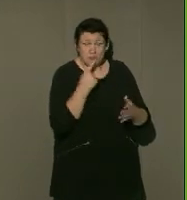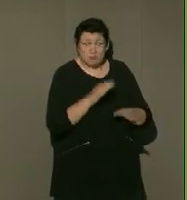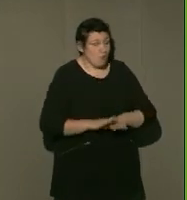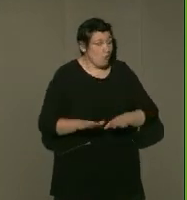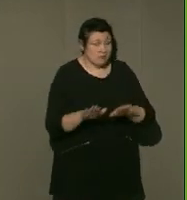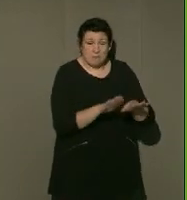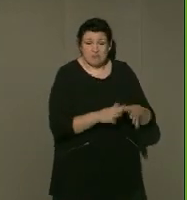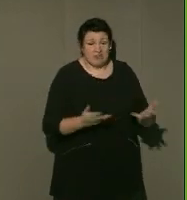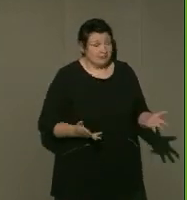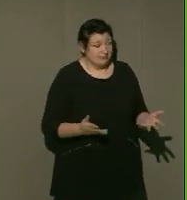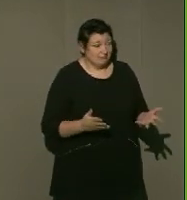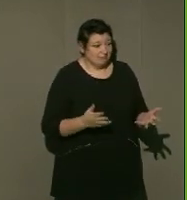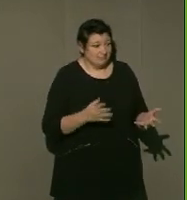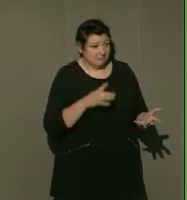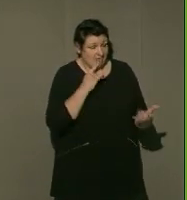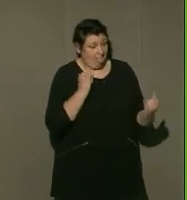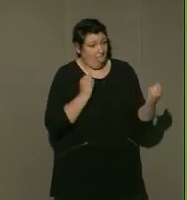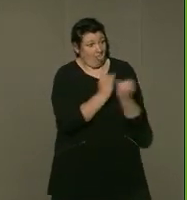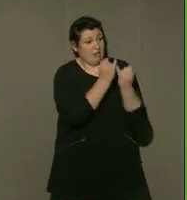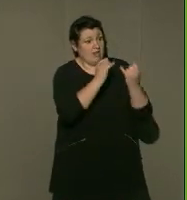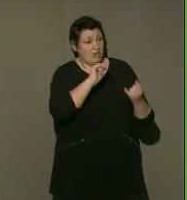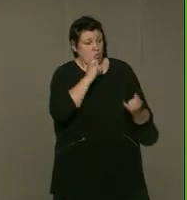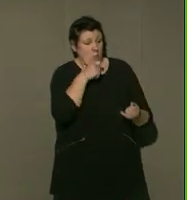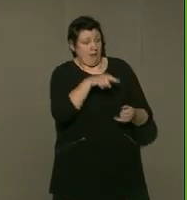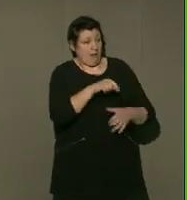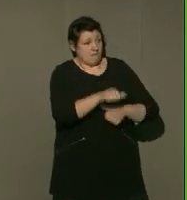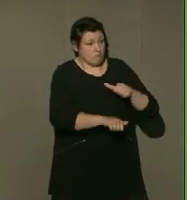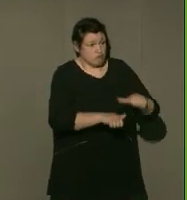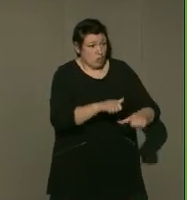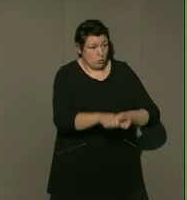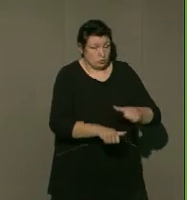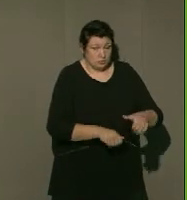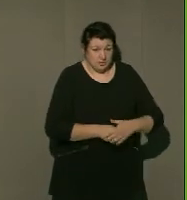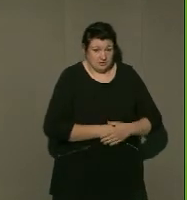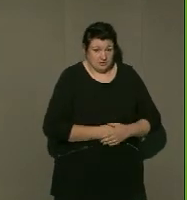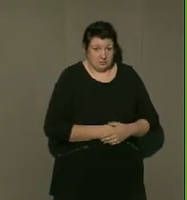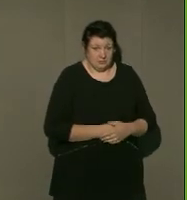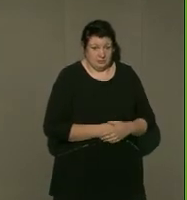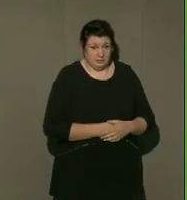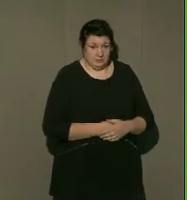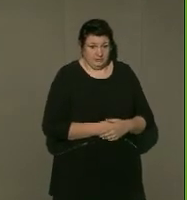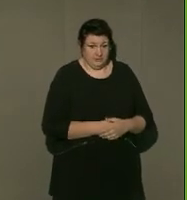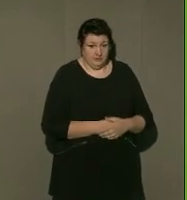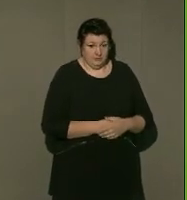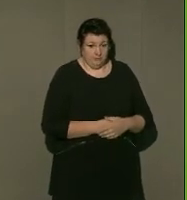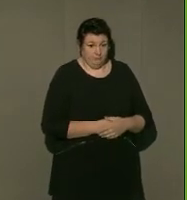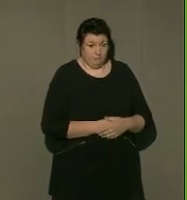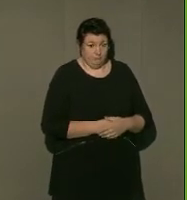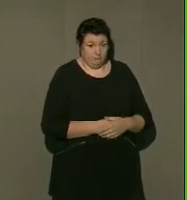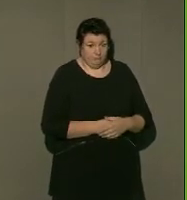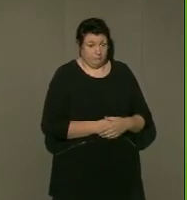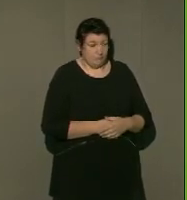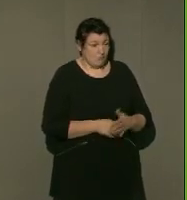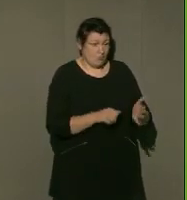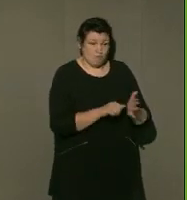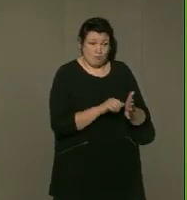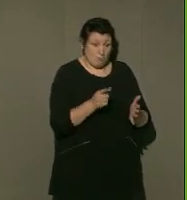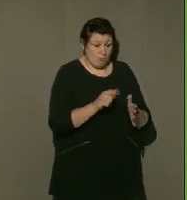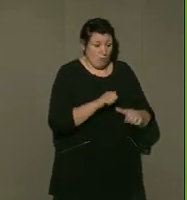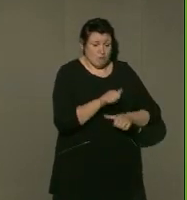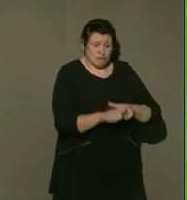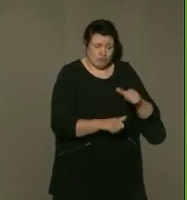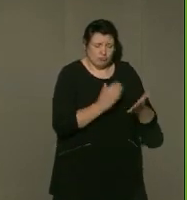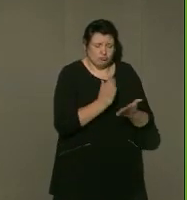It would be against the will of that process. The problem is that process was very complex and it was